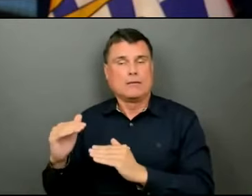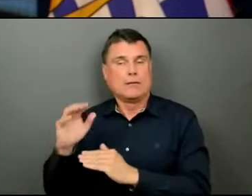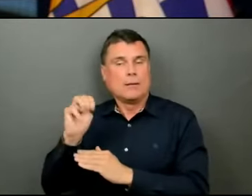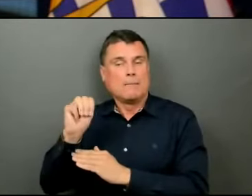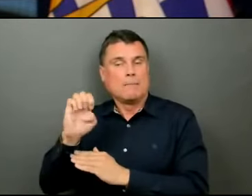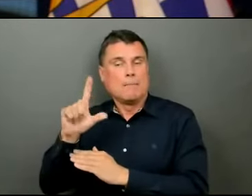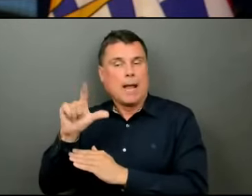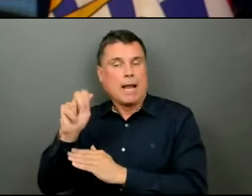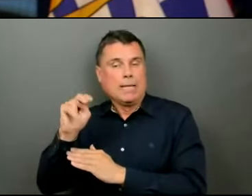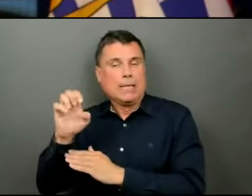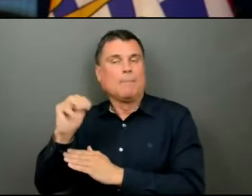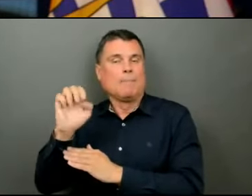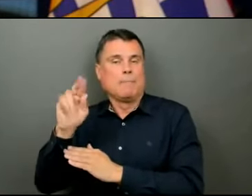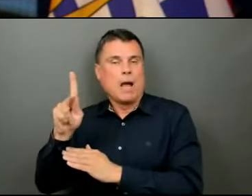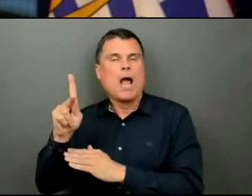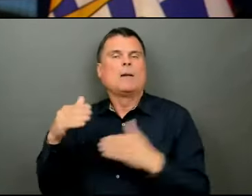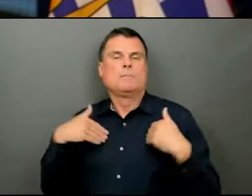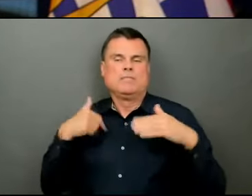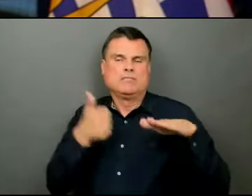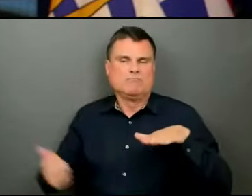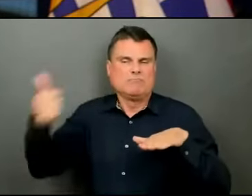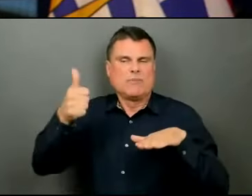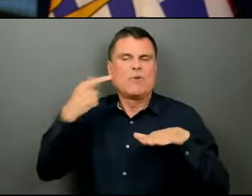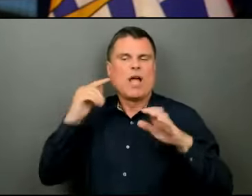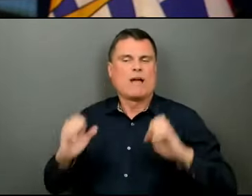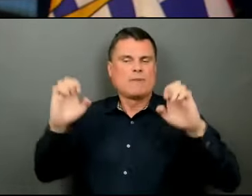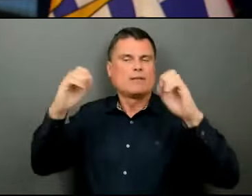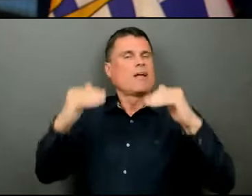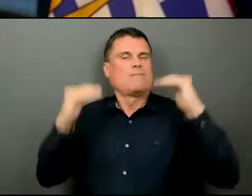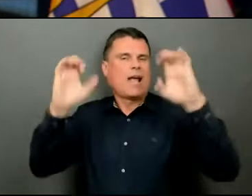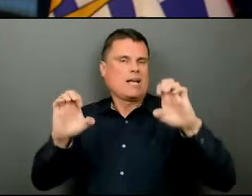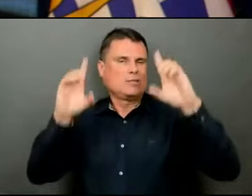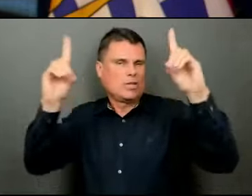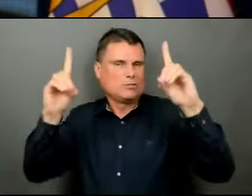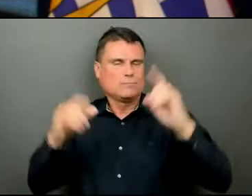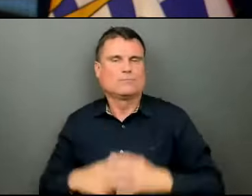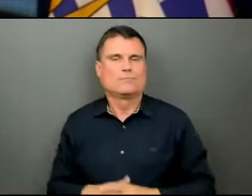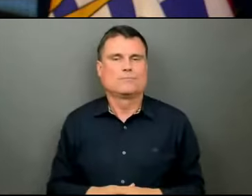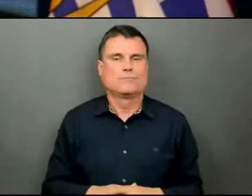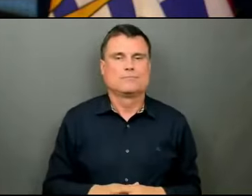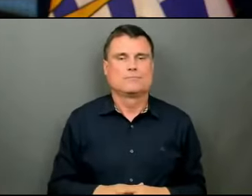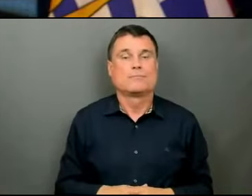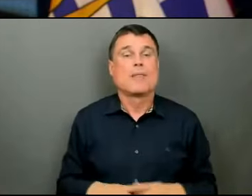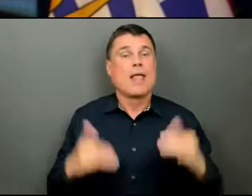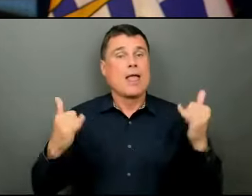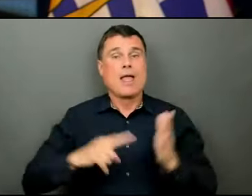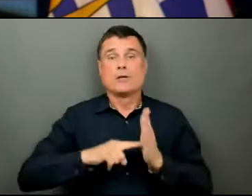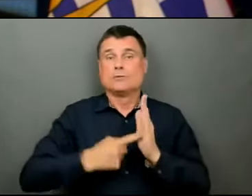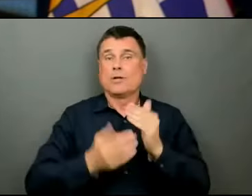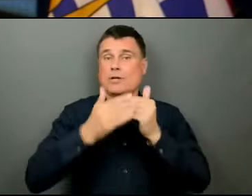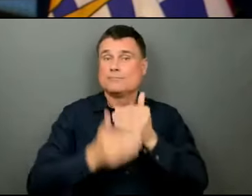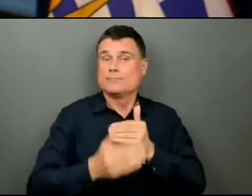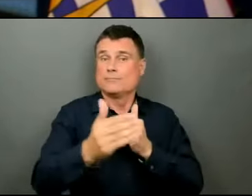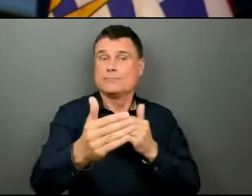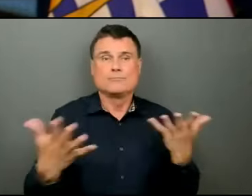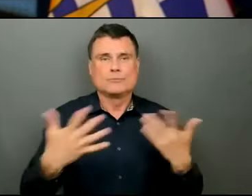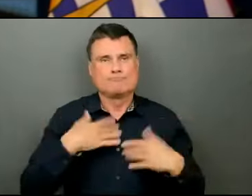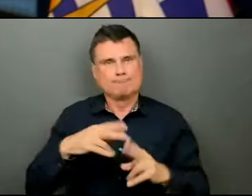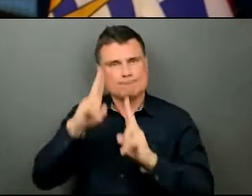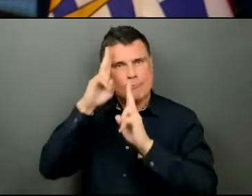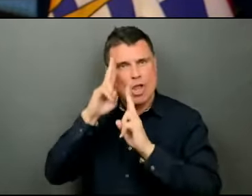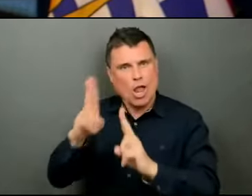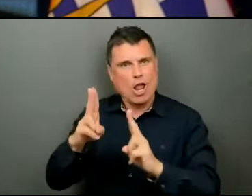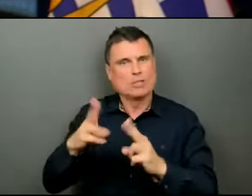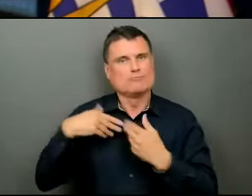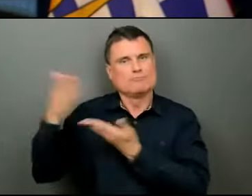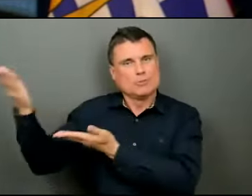and Training and the MLA for Vancouver Mount Pleasant. Now, to start us off, it is my great pleasure to introduce